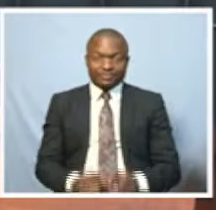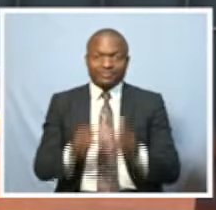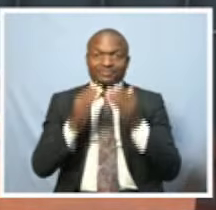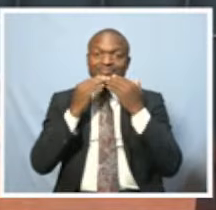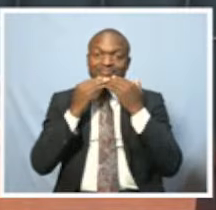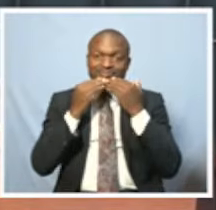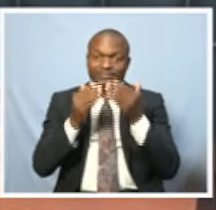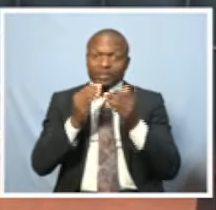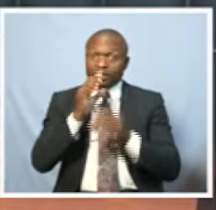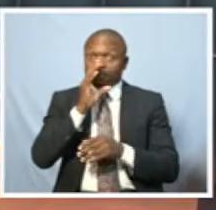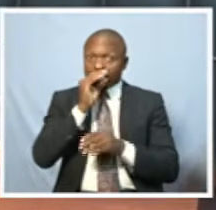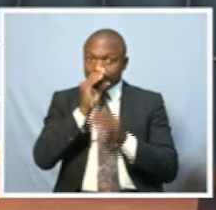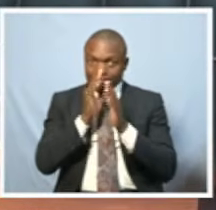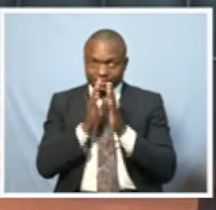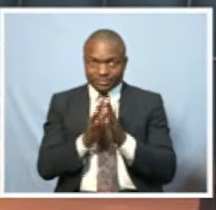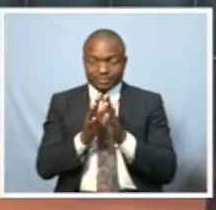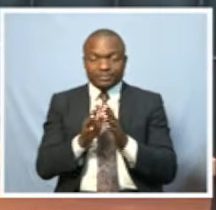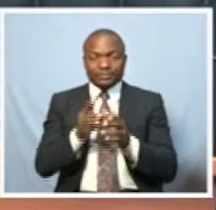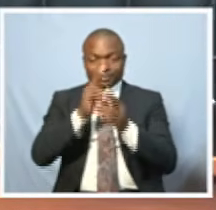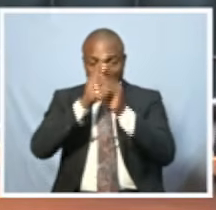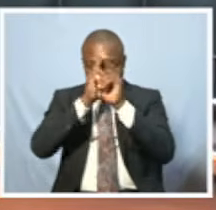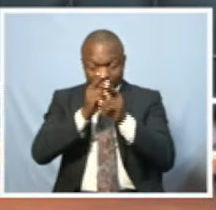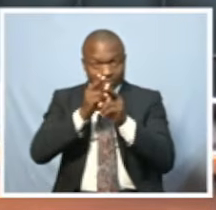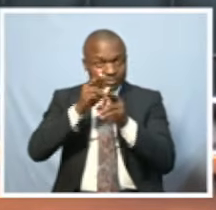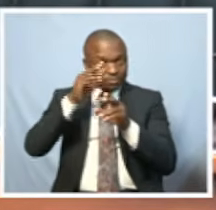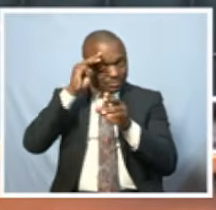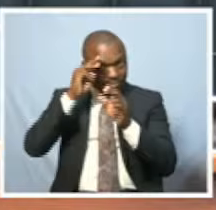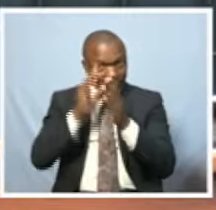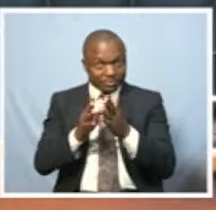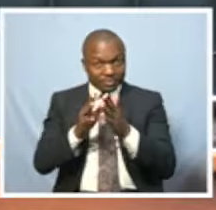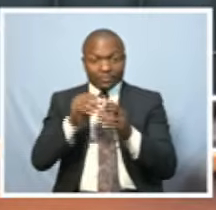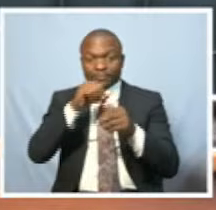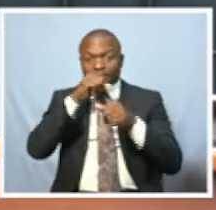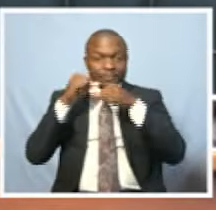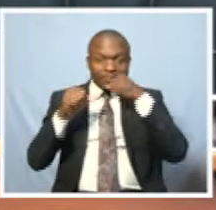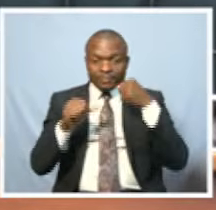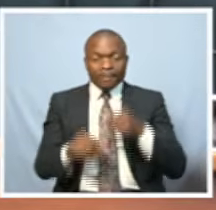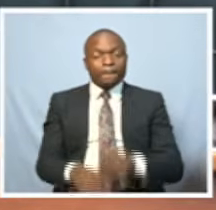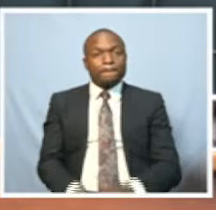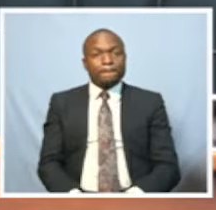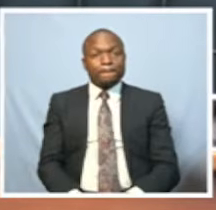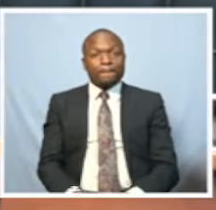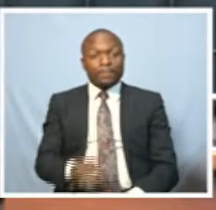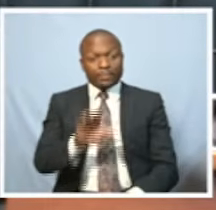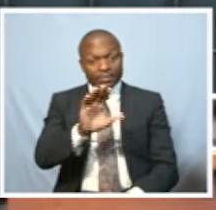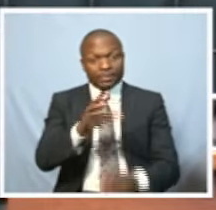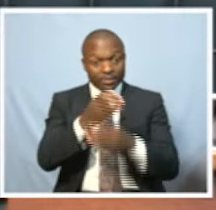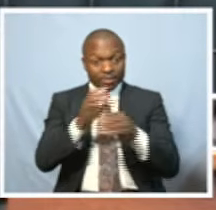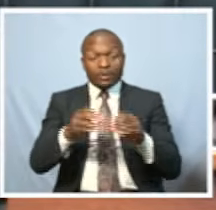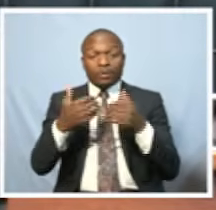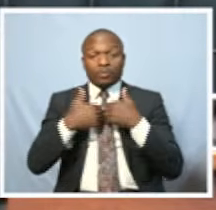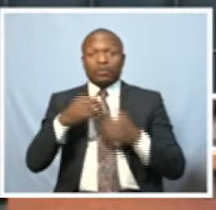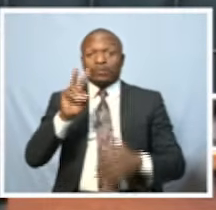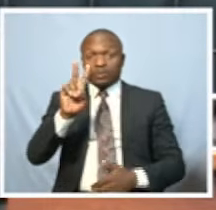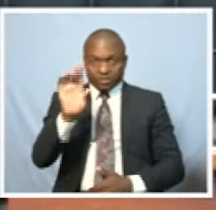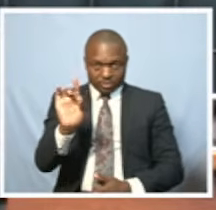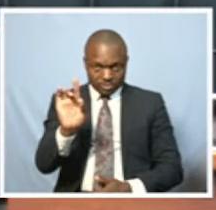Thank you, Mr. Speaker. Honourable Minister of Agriculture, in Chinsali we have 28